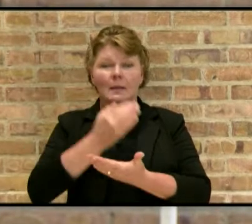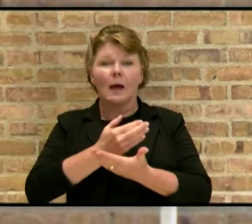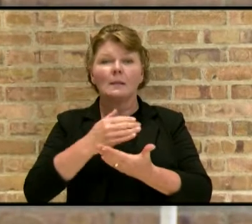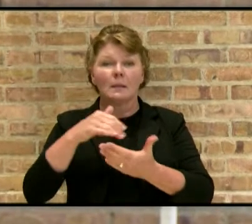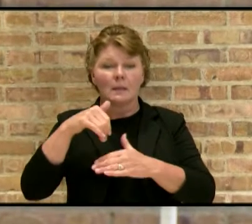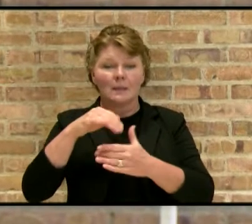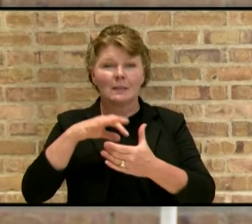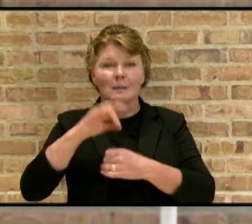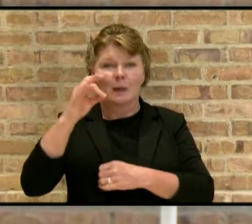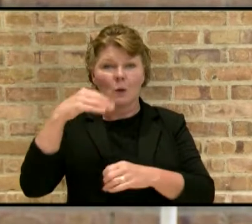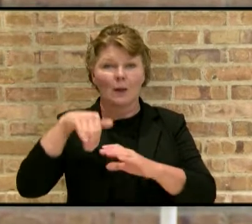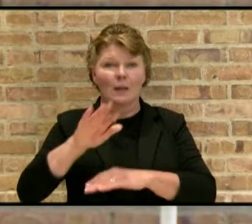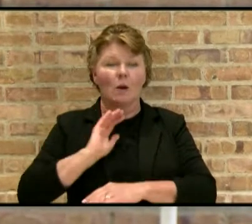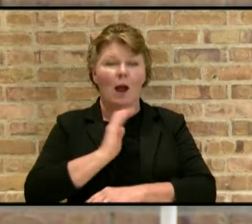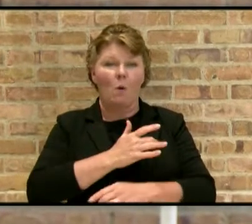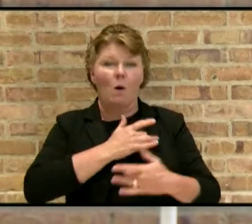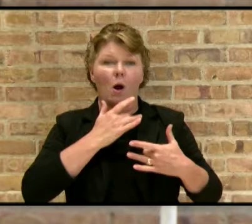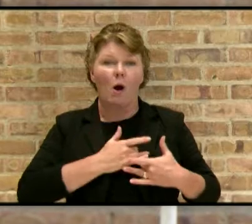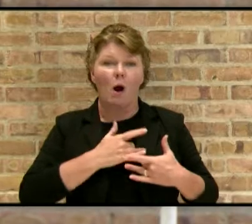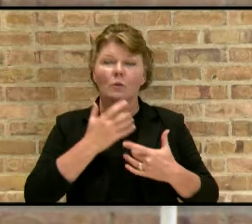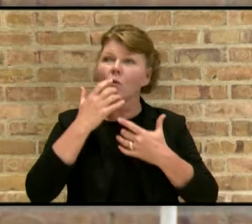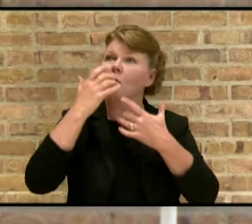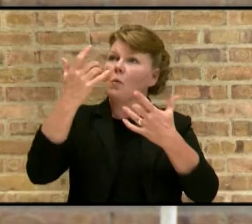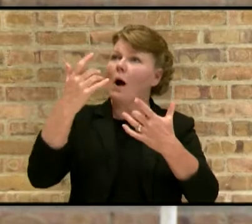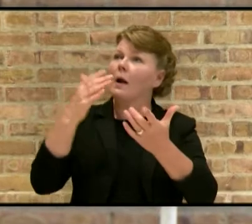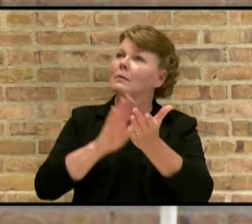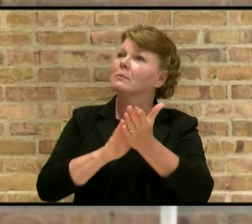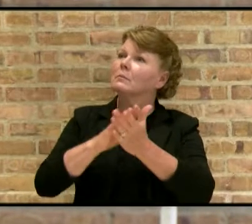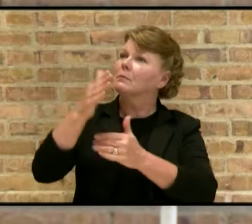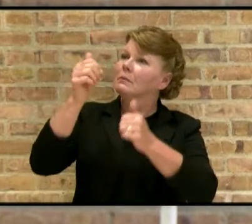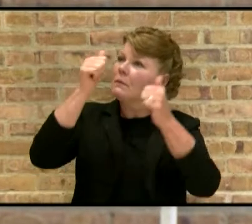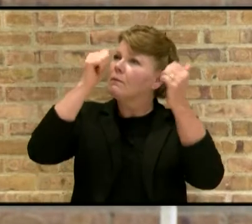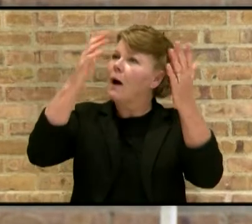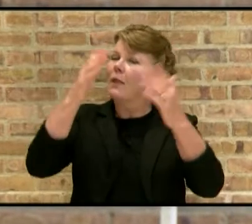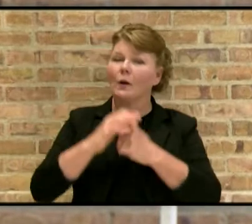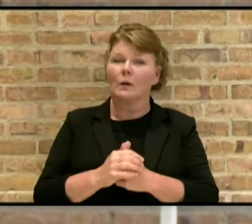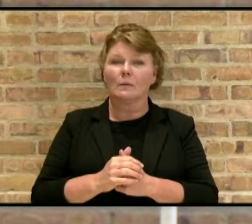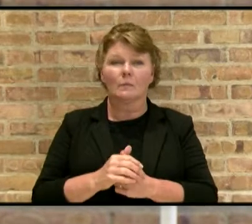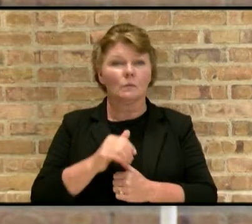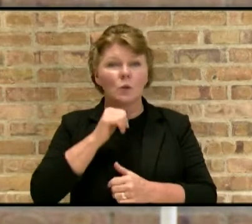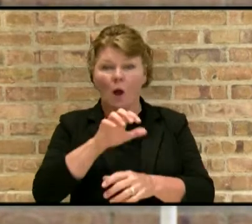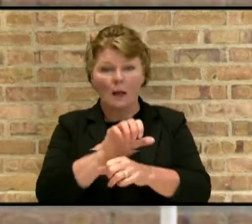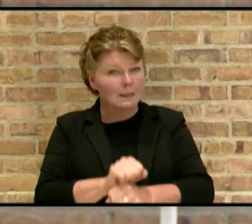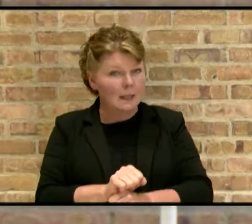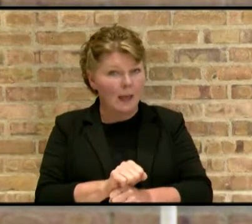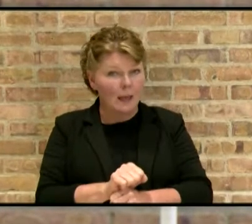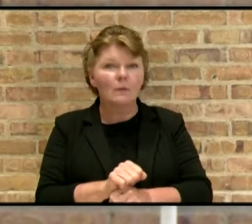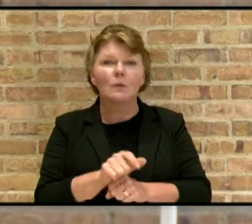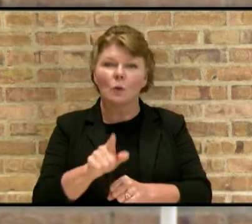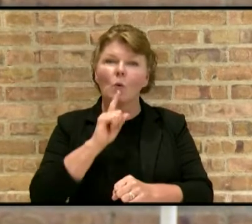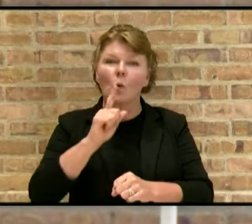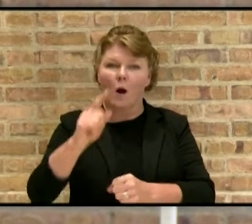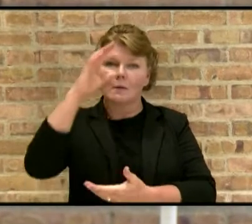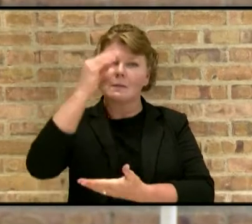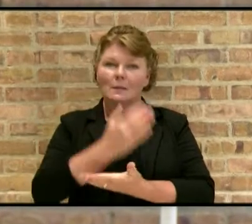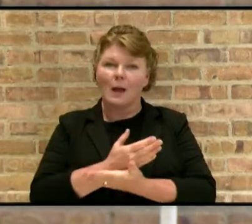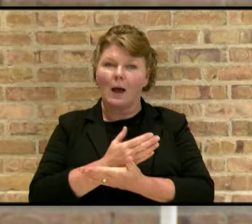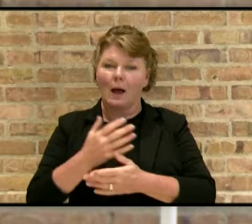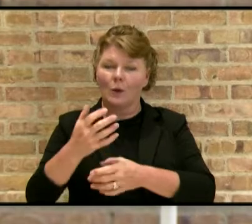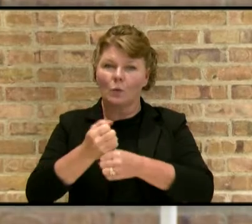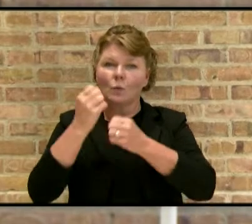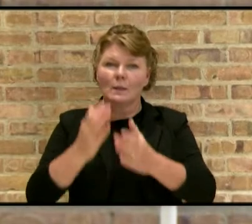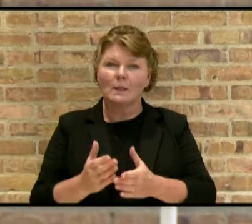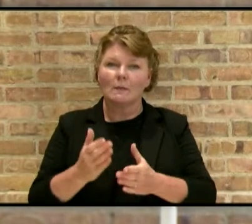hearts, crying, Abba, Father. So you are no longer a slave, but a son, and if a son, then an heir